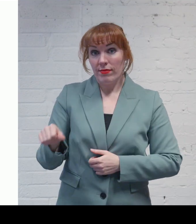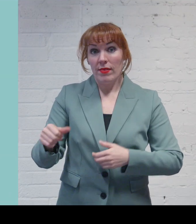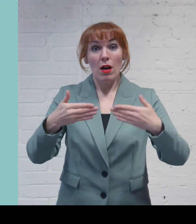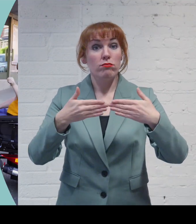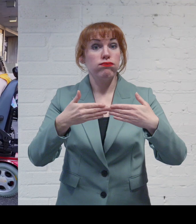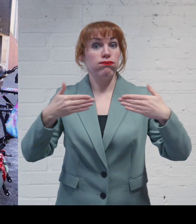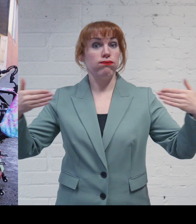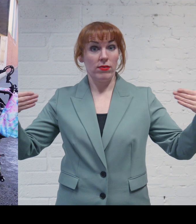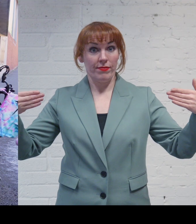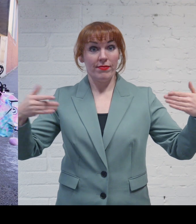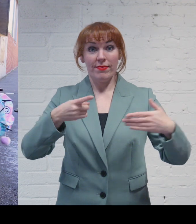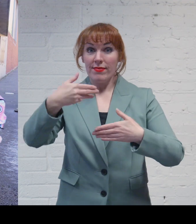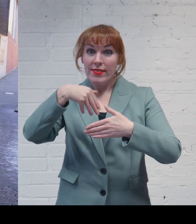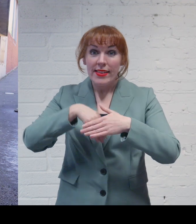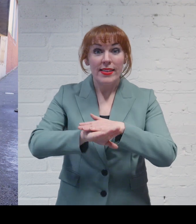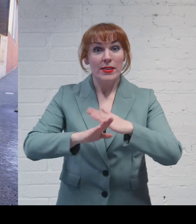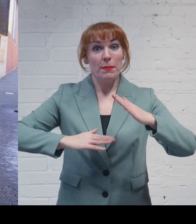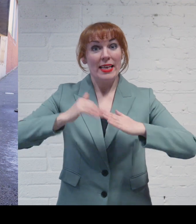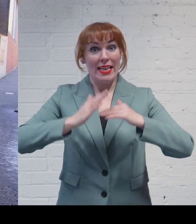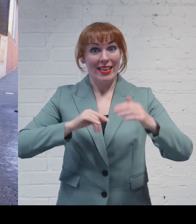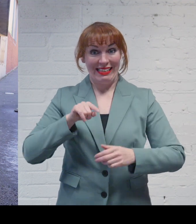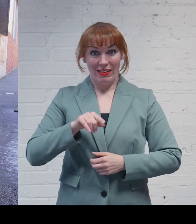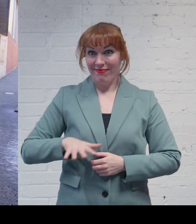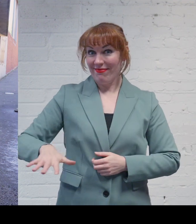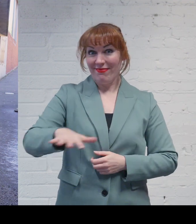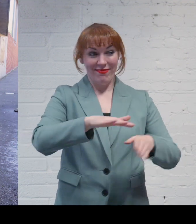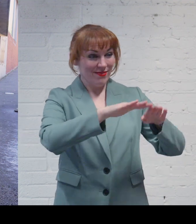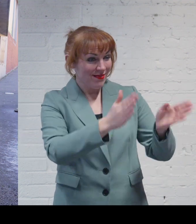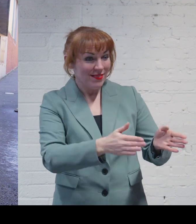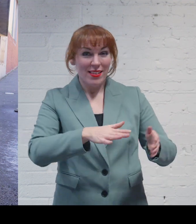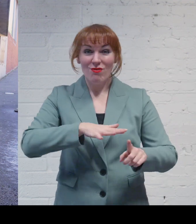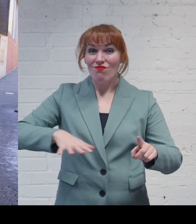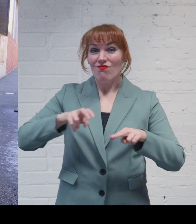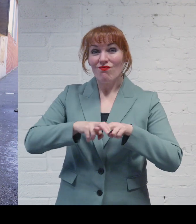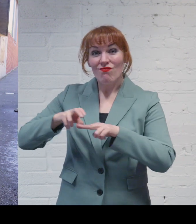The entrance door to the Lyric Theatre will open automatically on approach.